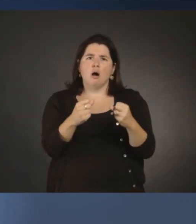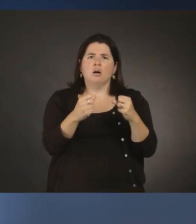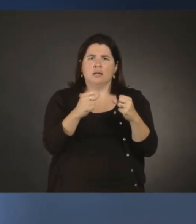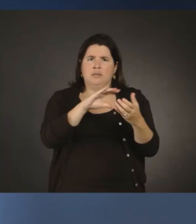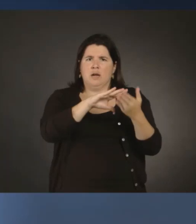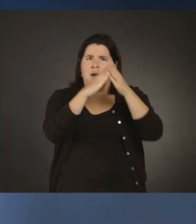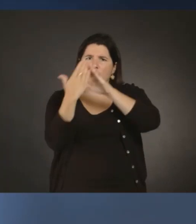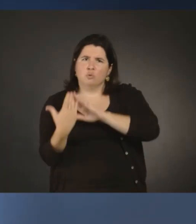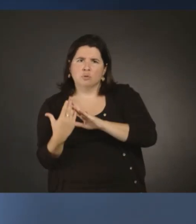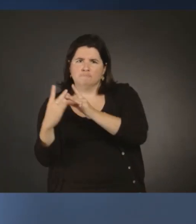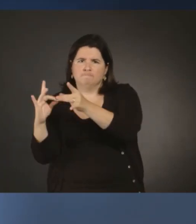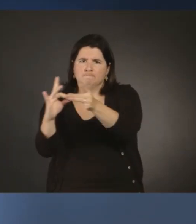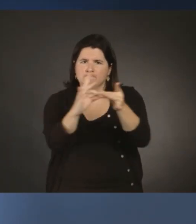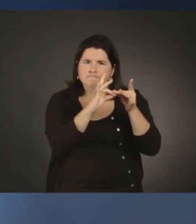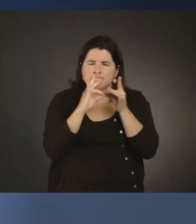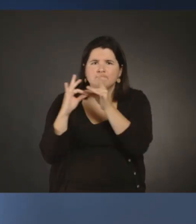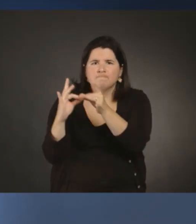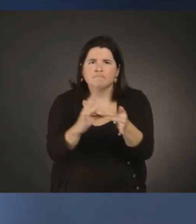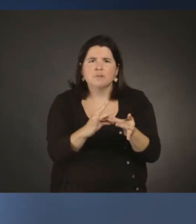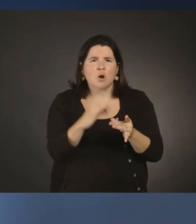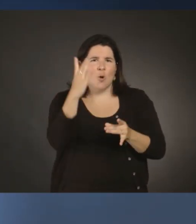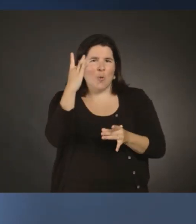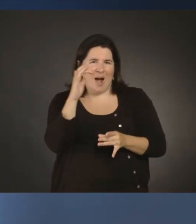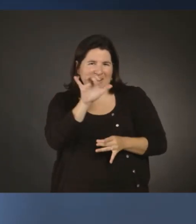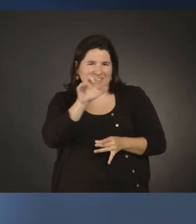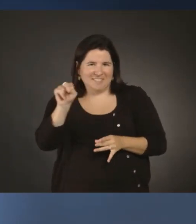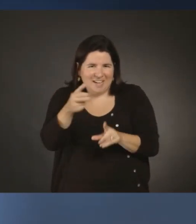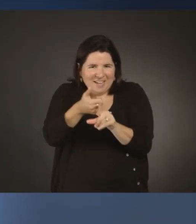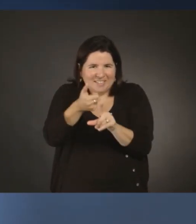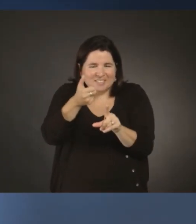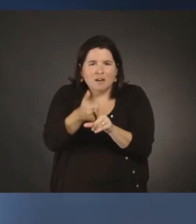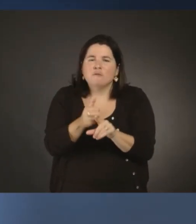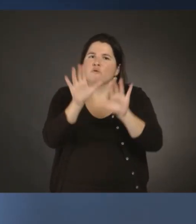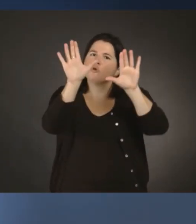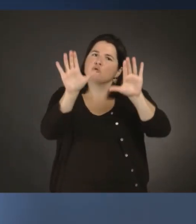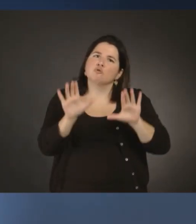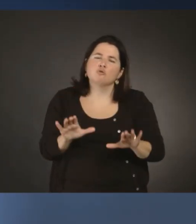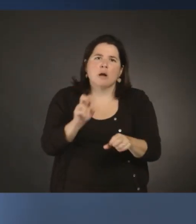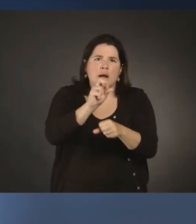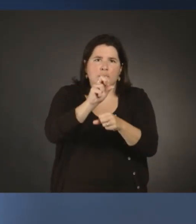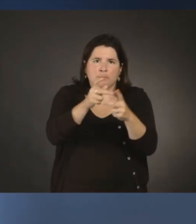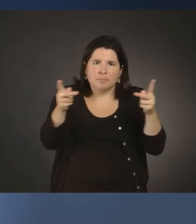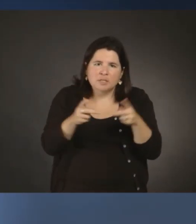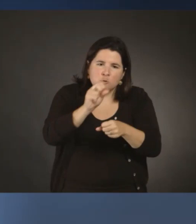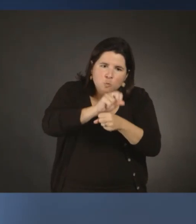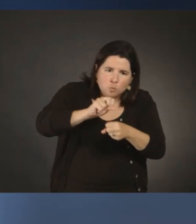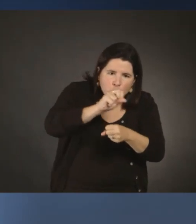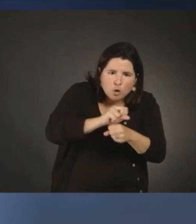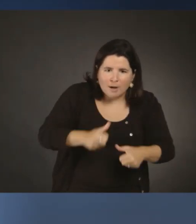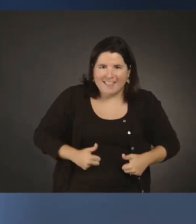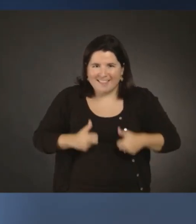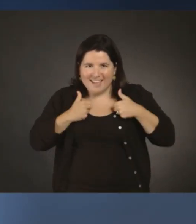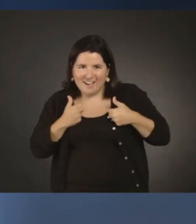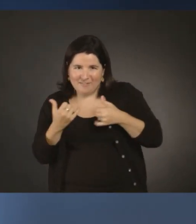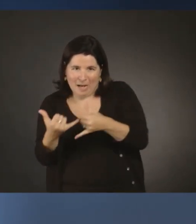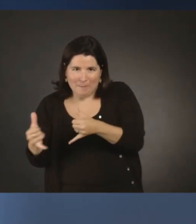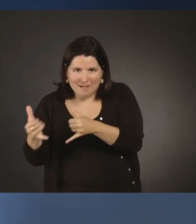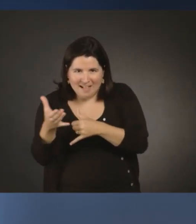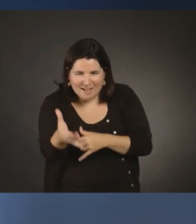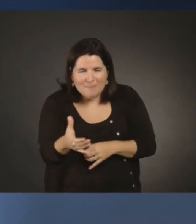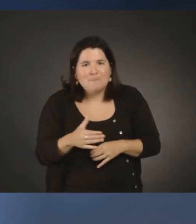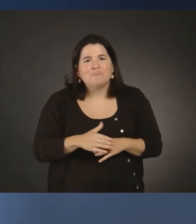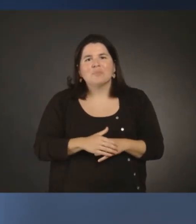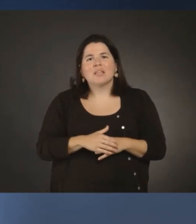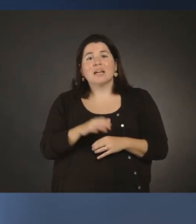makes Cincinnati such a great place to live, work, and play. And like the efforts of many of my former colleagues at Cincinnati Bell,